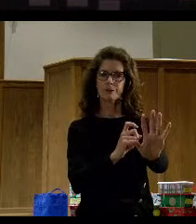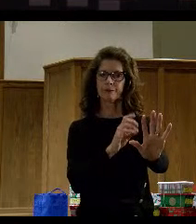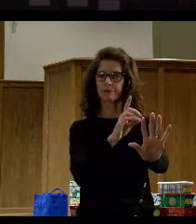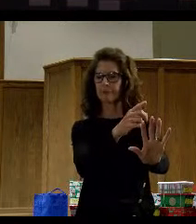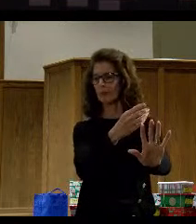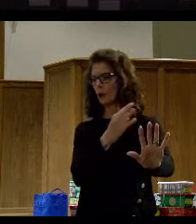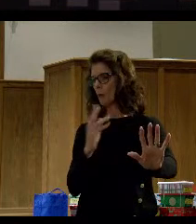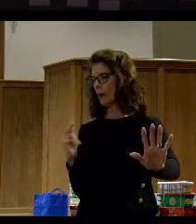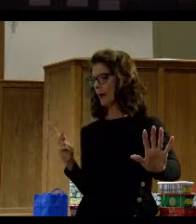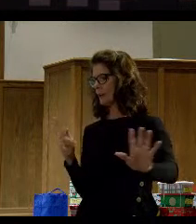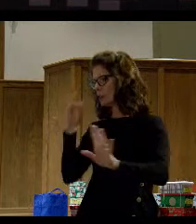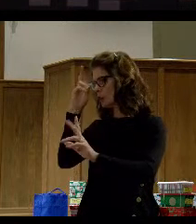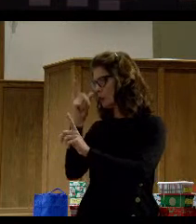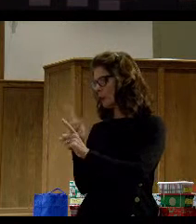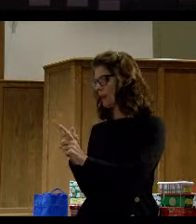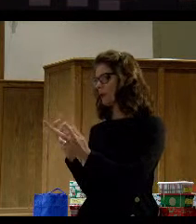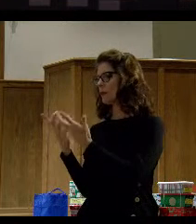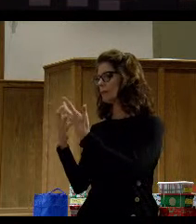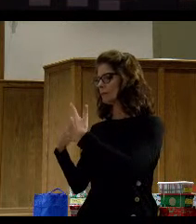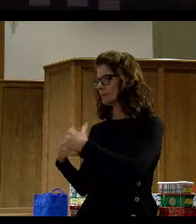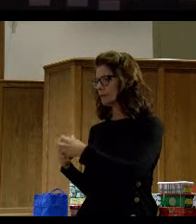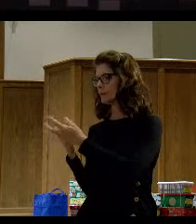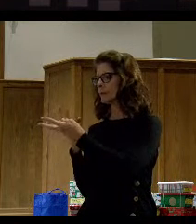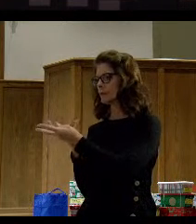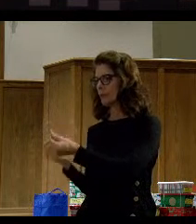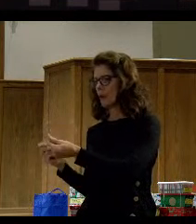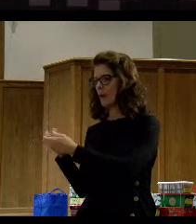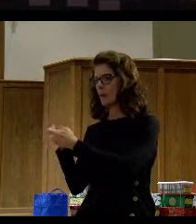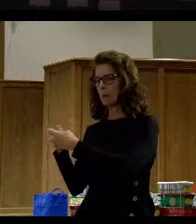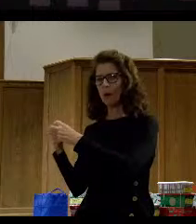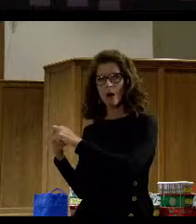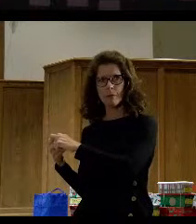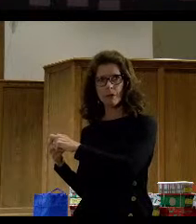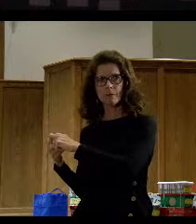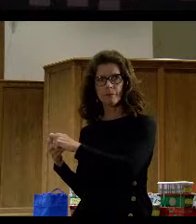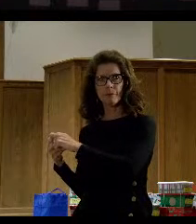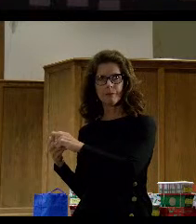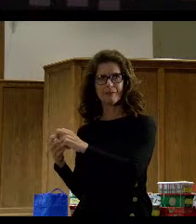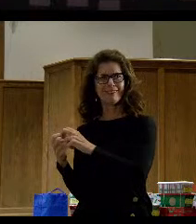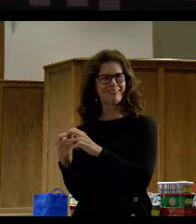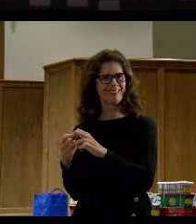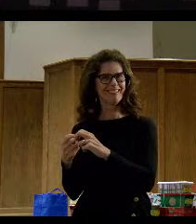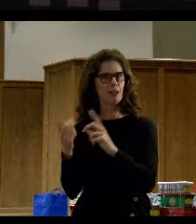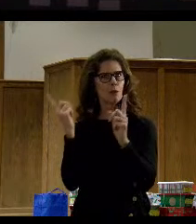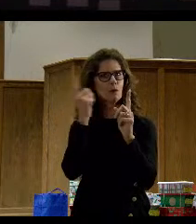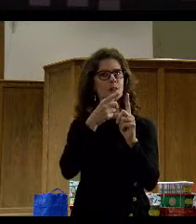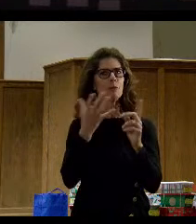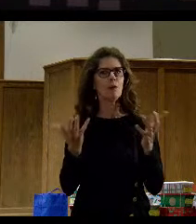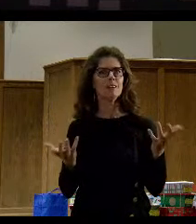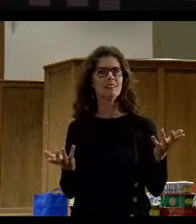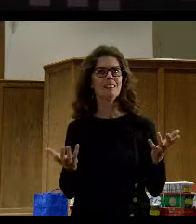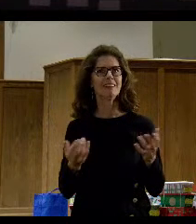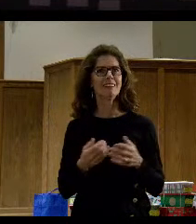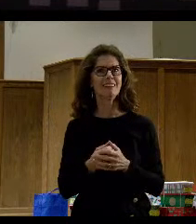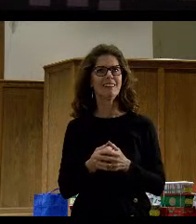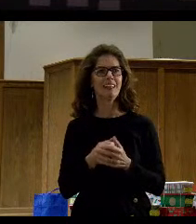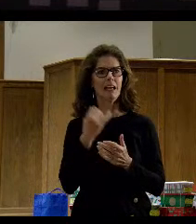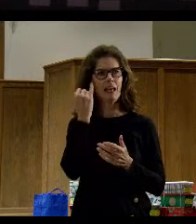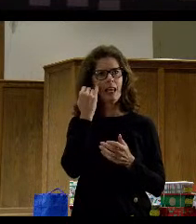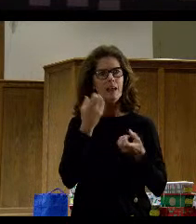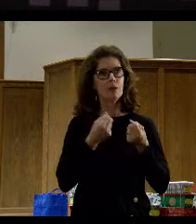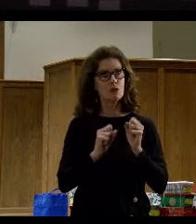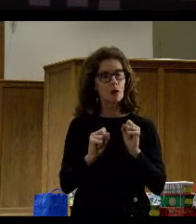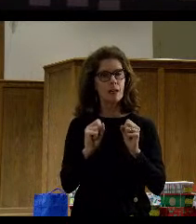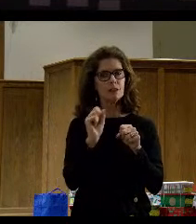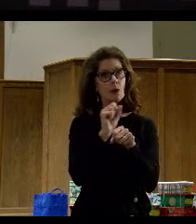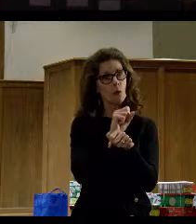be reconciled to your brother. And so the point here that I want to leave with you is pretty simple. It's if you're trying to deal with your anger, you're